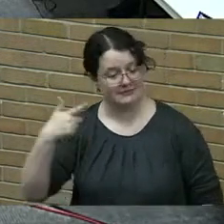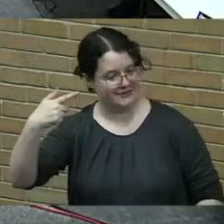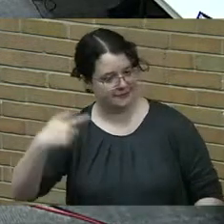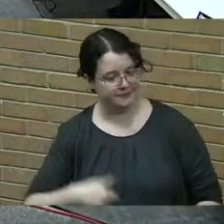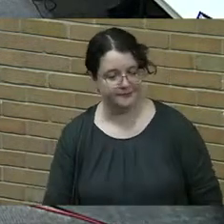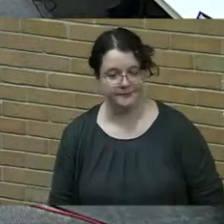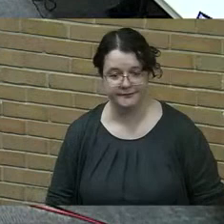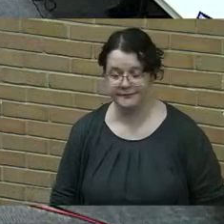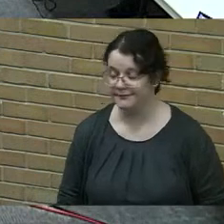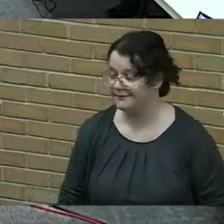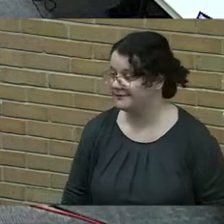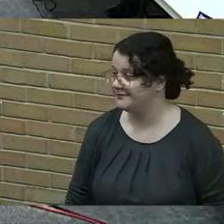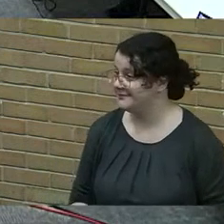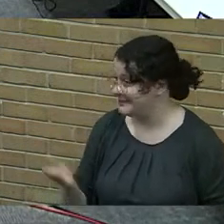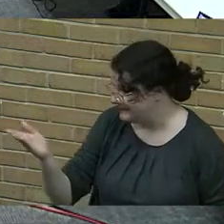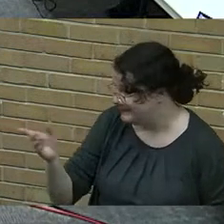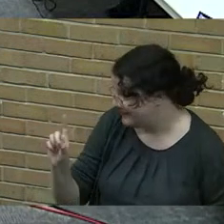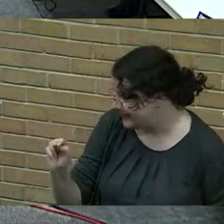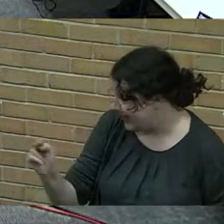Dan,